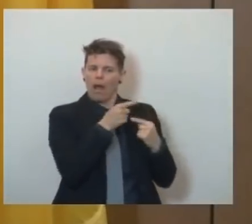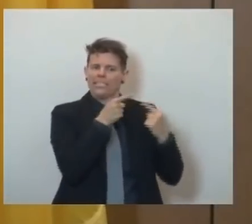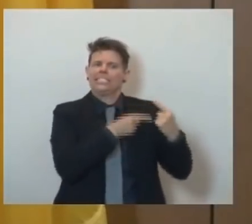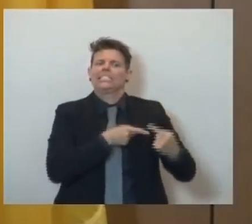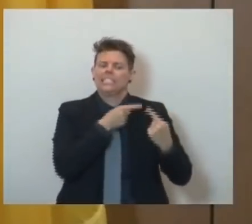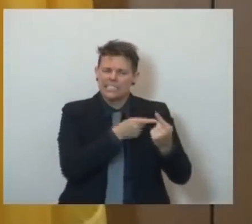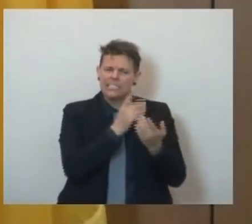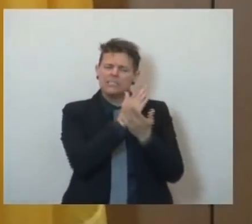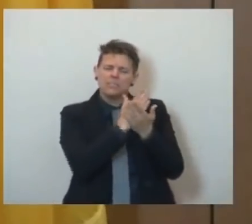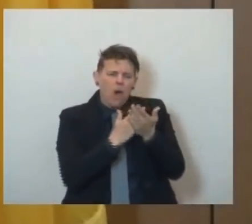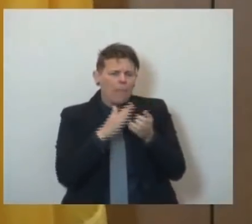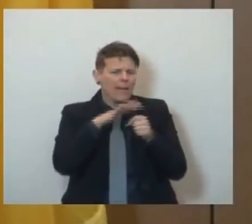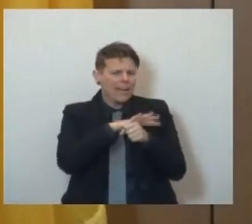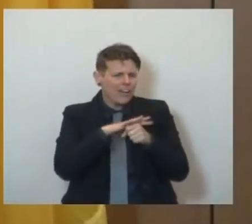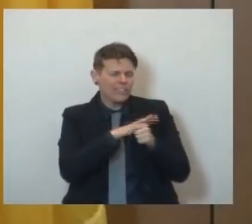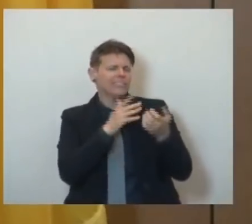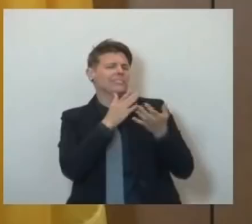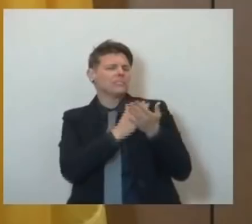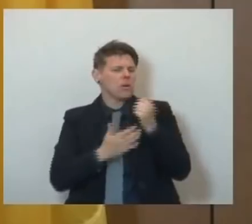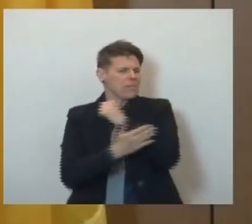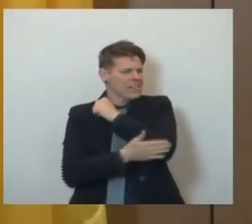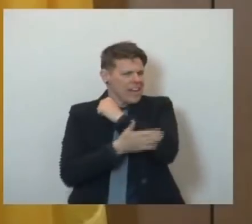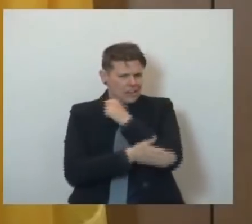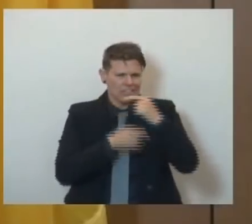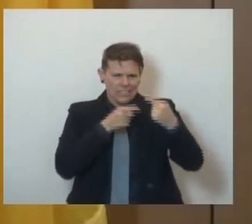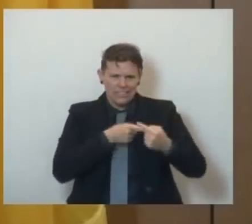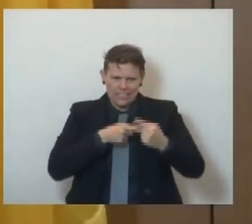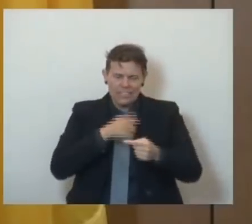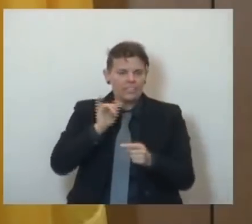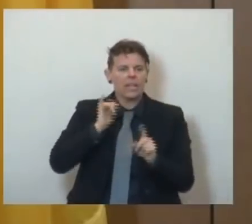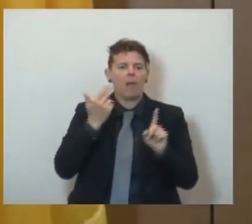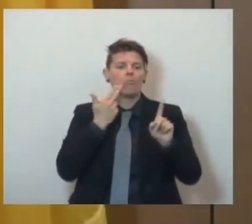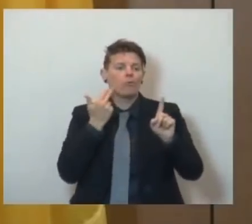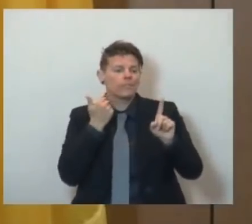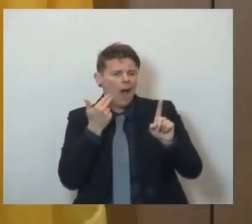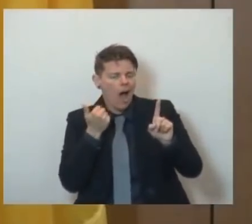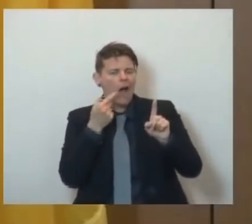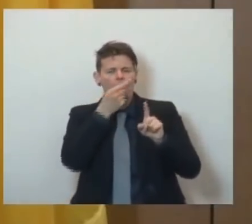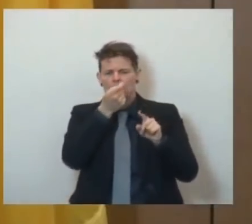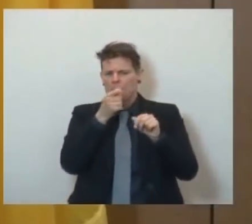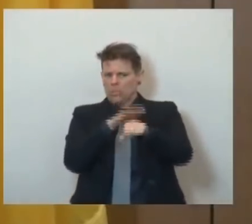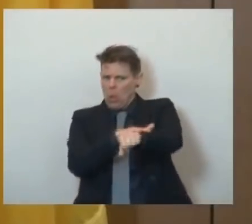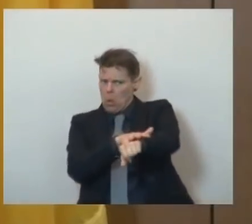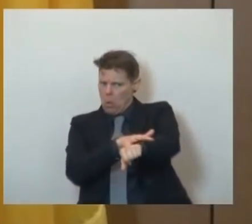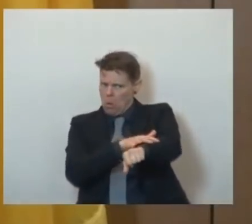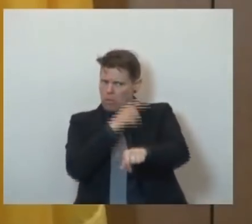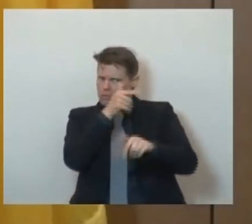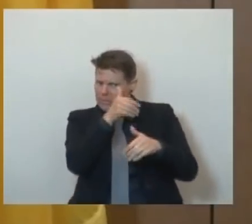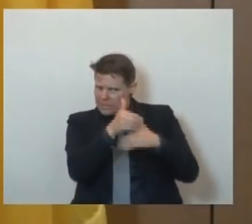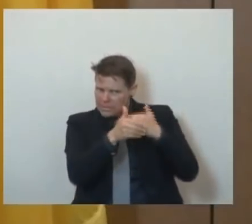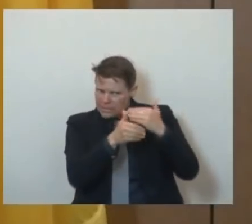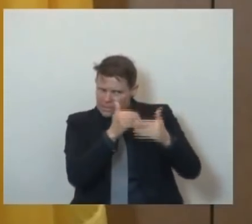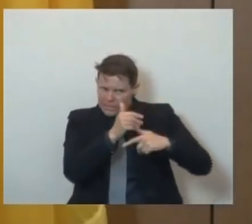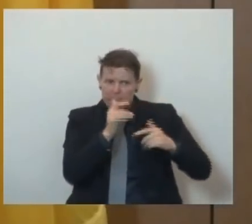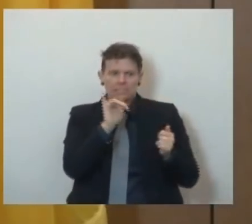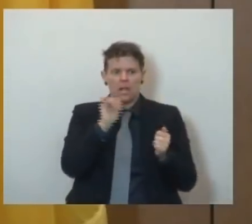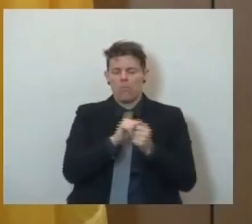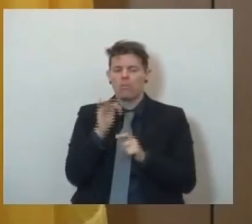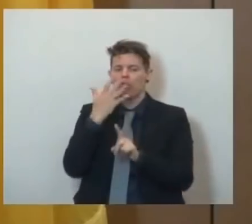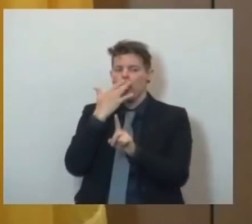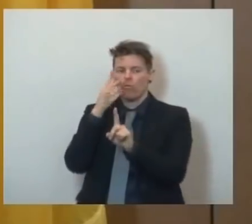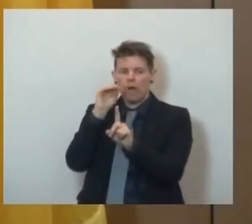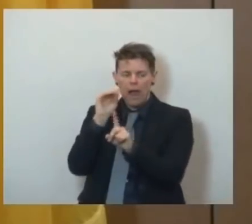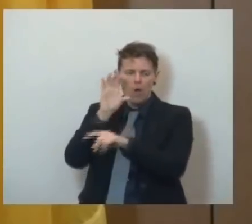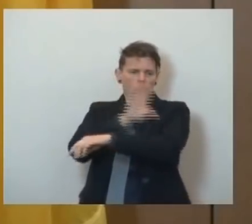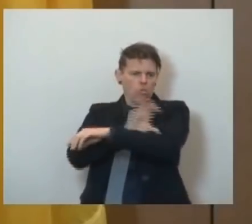some counties in Arizona. Same thing with Utah, and they're doing a slower approach. Same thing in Colorado. They have certain